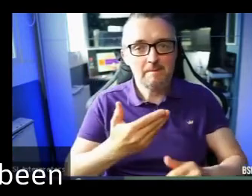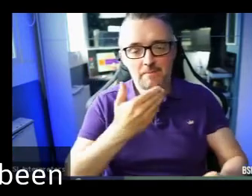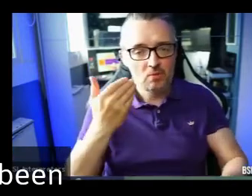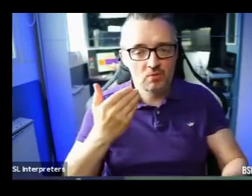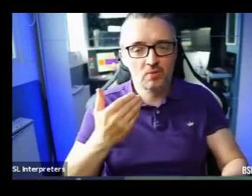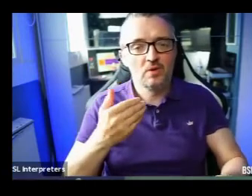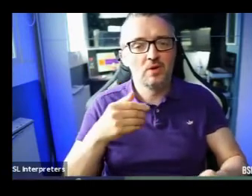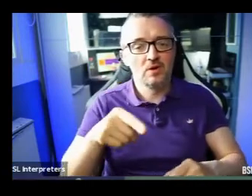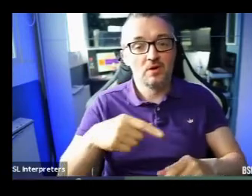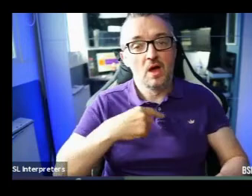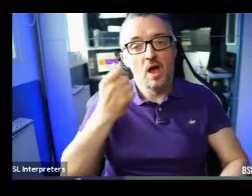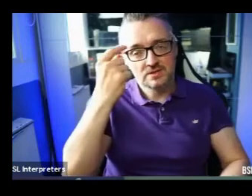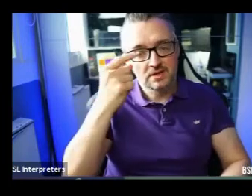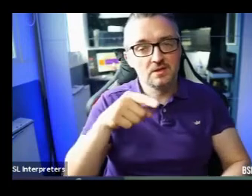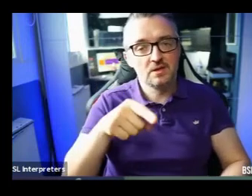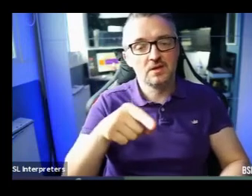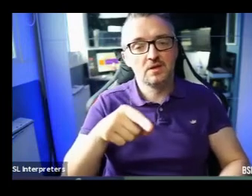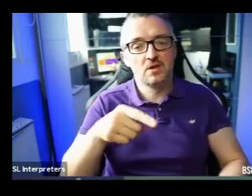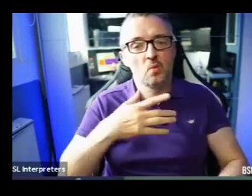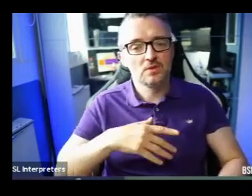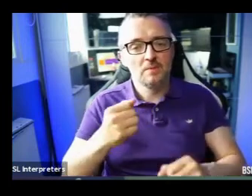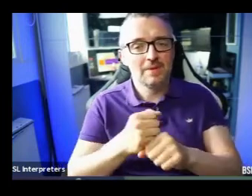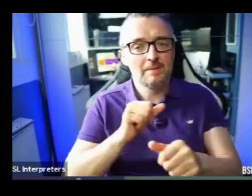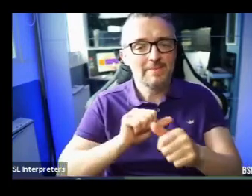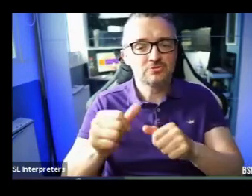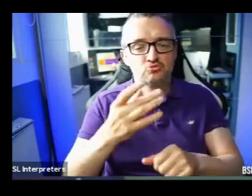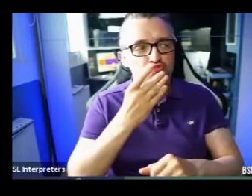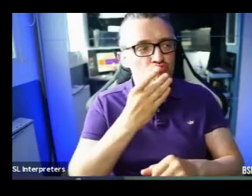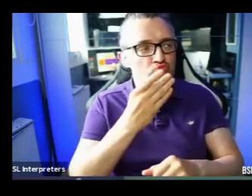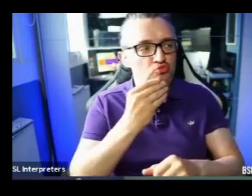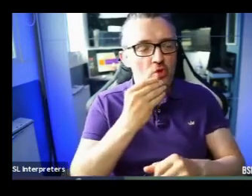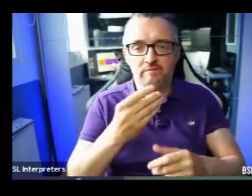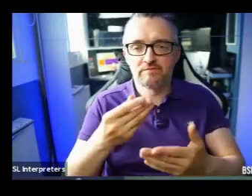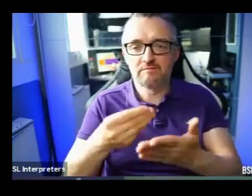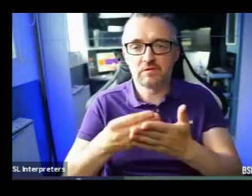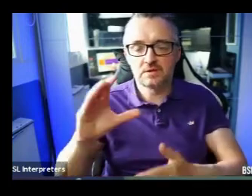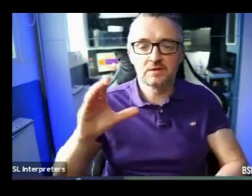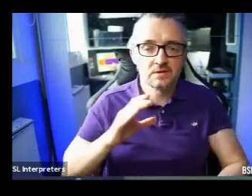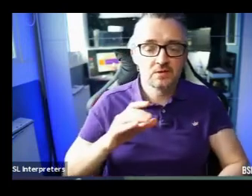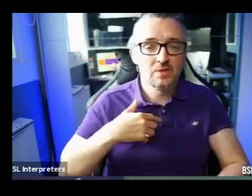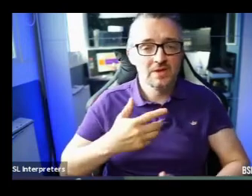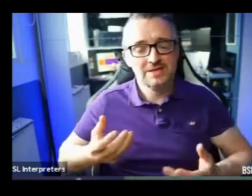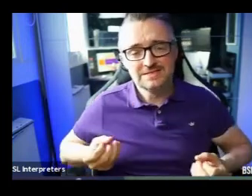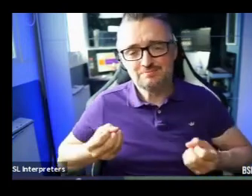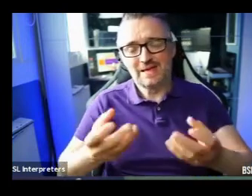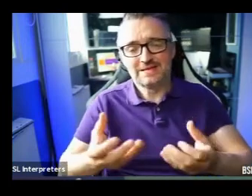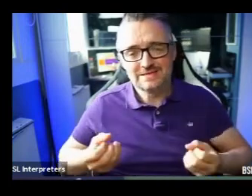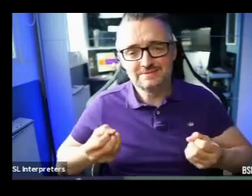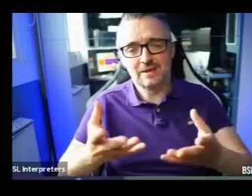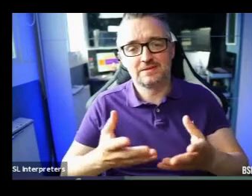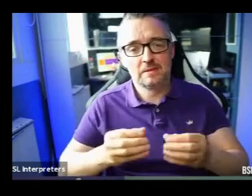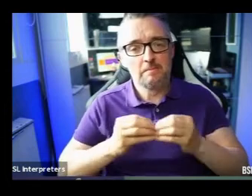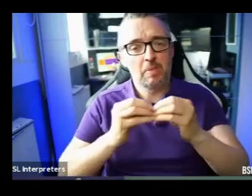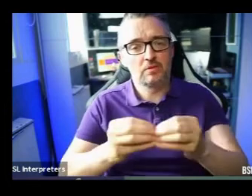decade. I understand, and we understand that, and we've always wanted to make the best use of the funding that was there. We spend billions